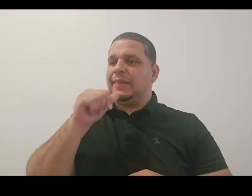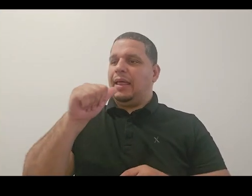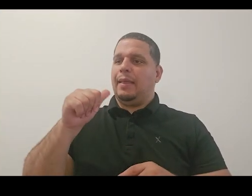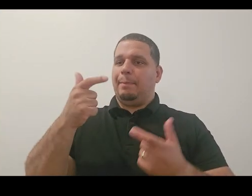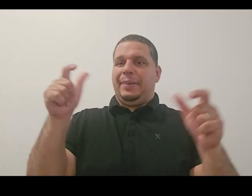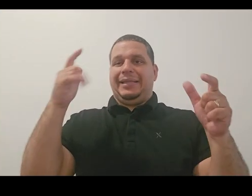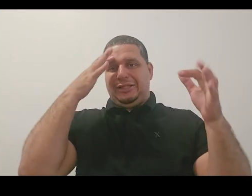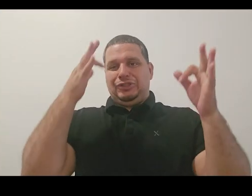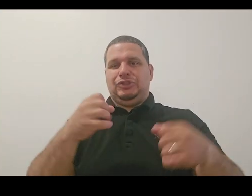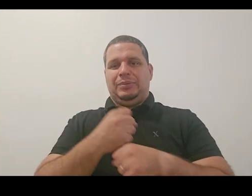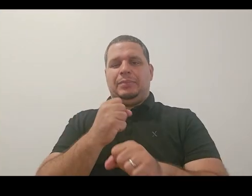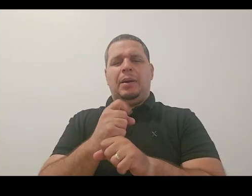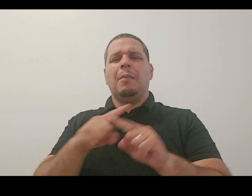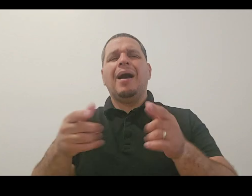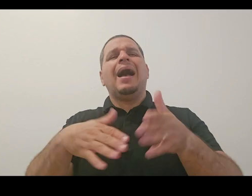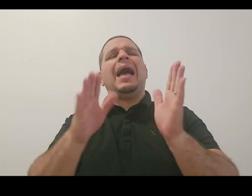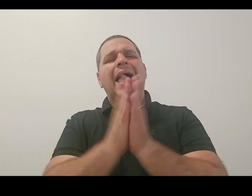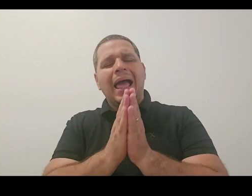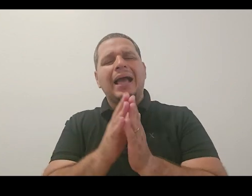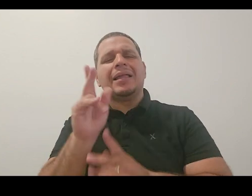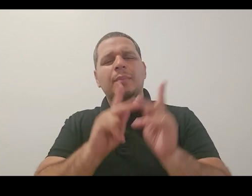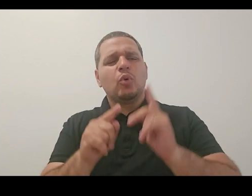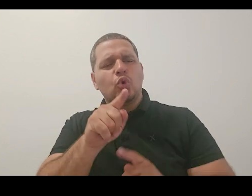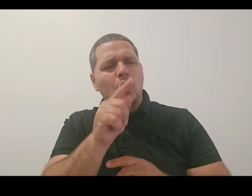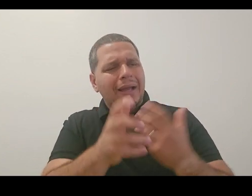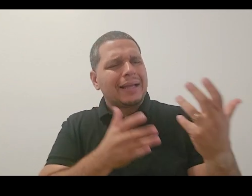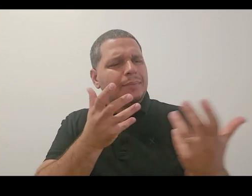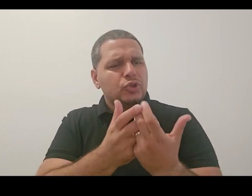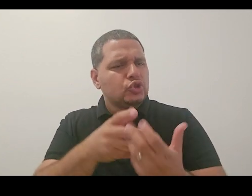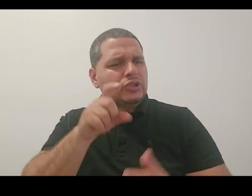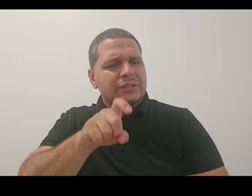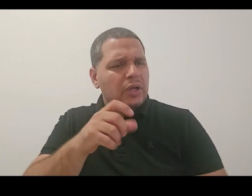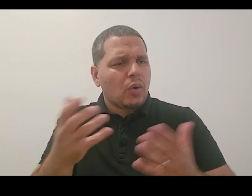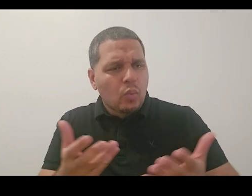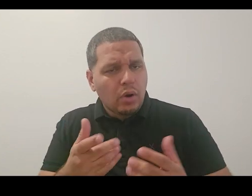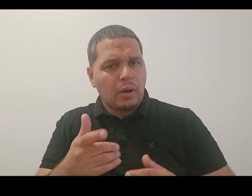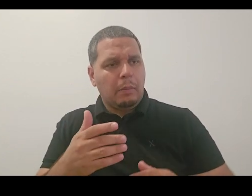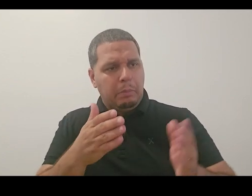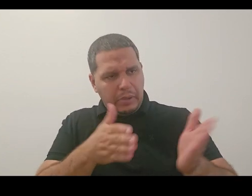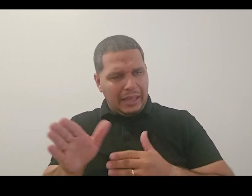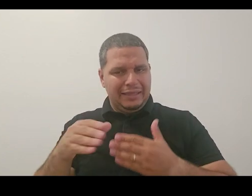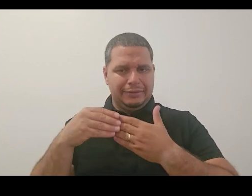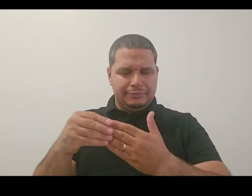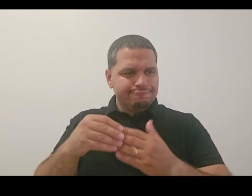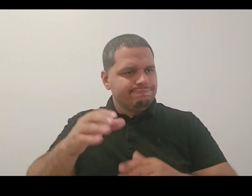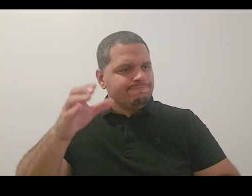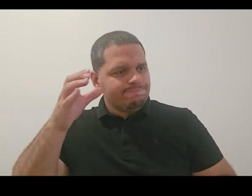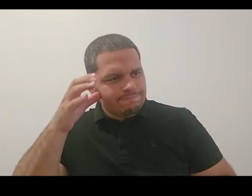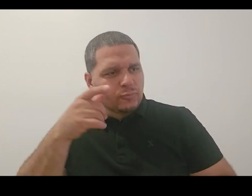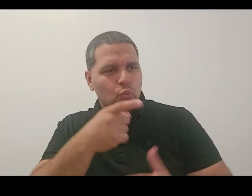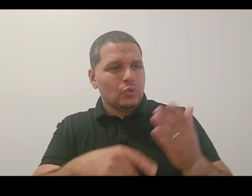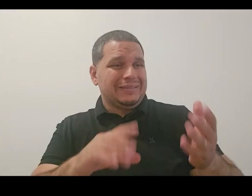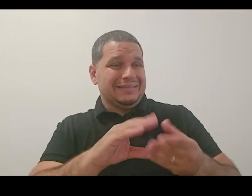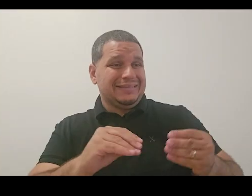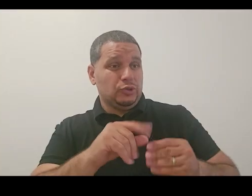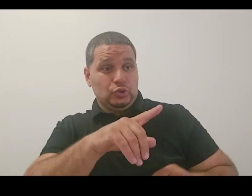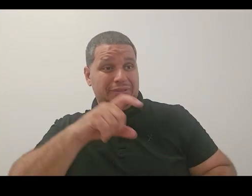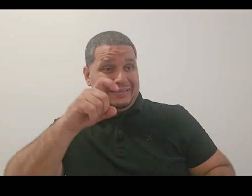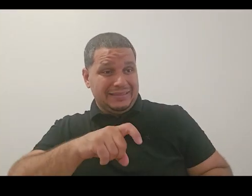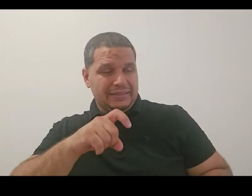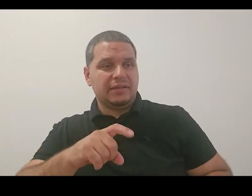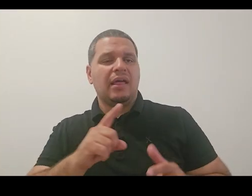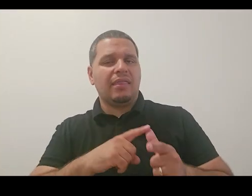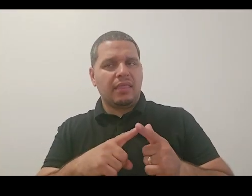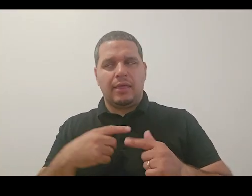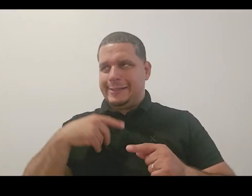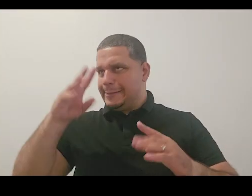decision makers, asking people what their accommodation needs are and planning to be flexible and listening to what people say they